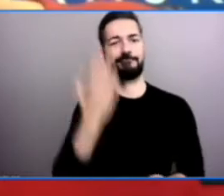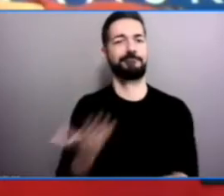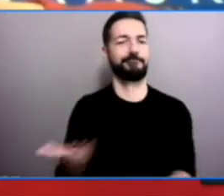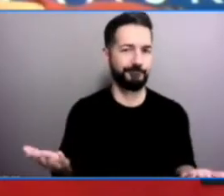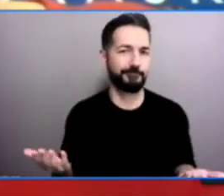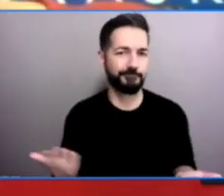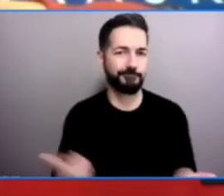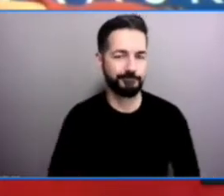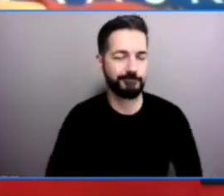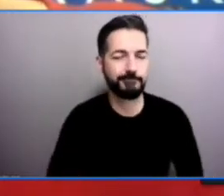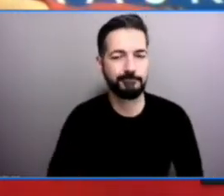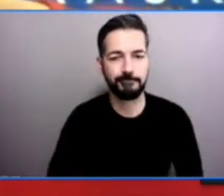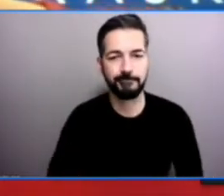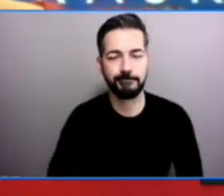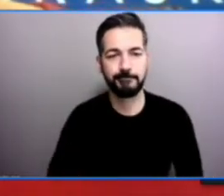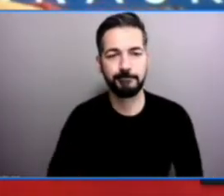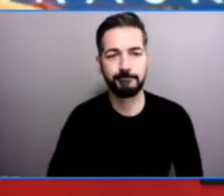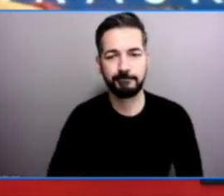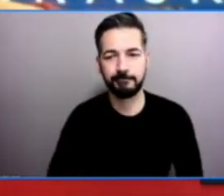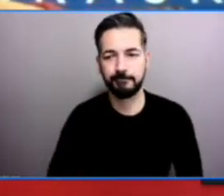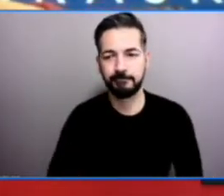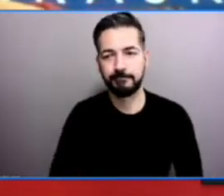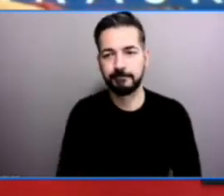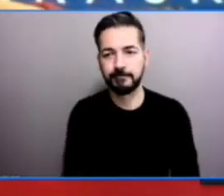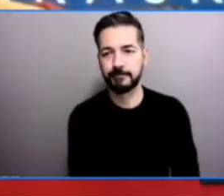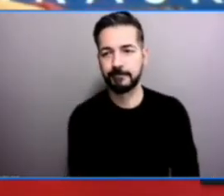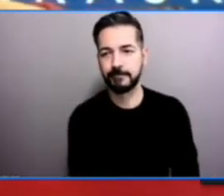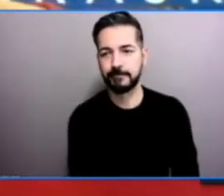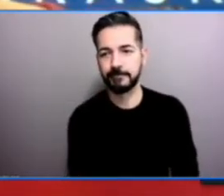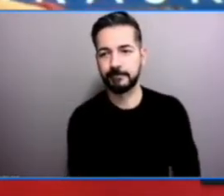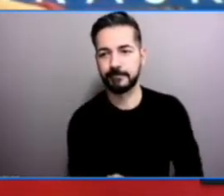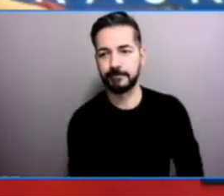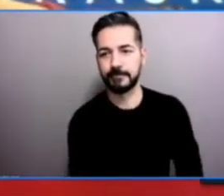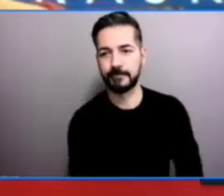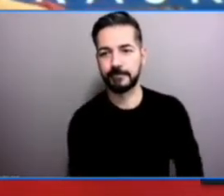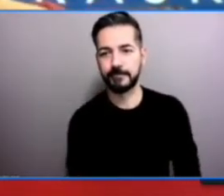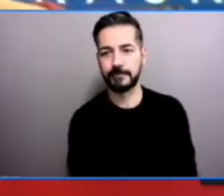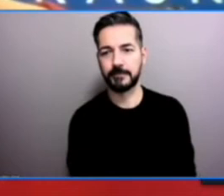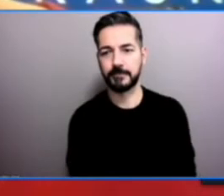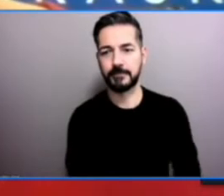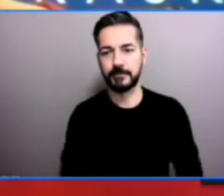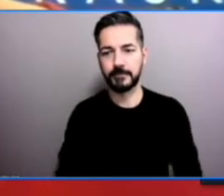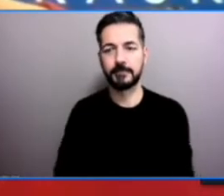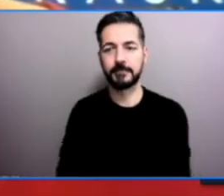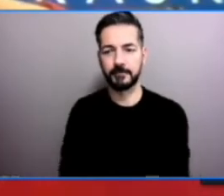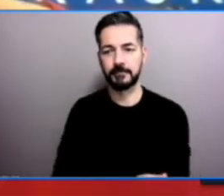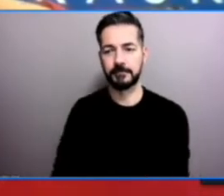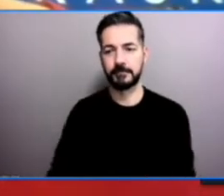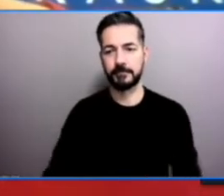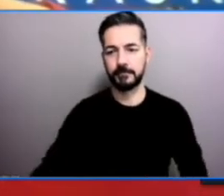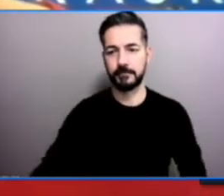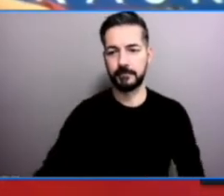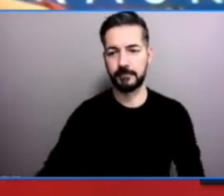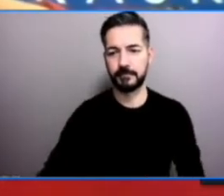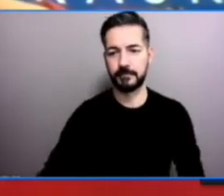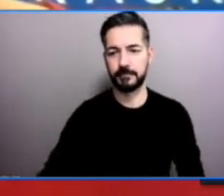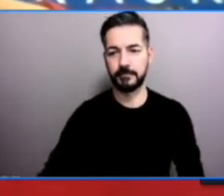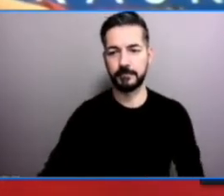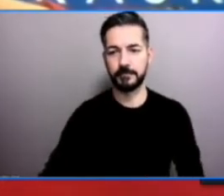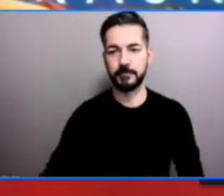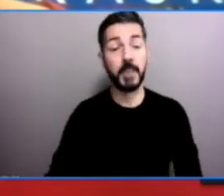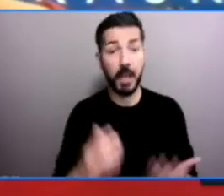at the legislature. And in our last attempt, we really went all in at the legislature. We hired a fancy